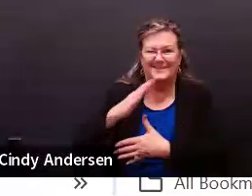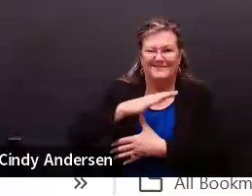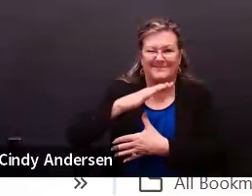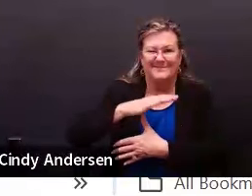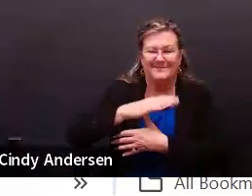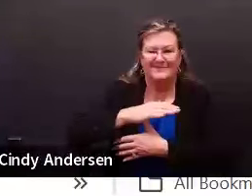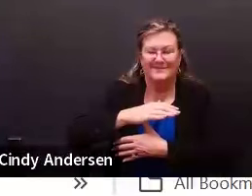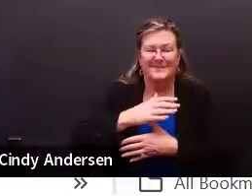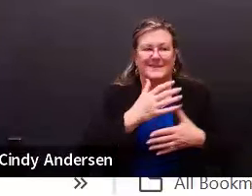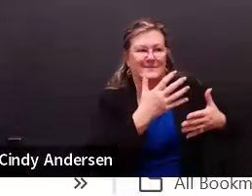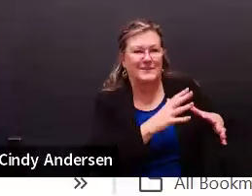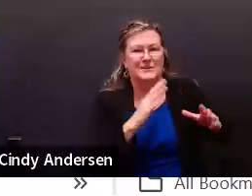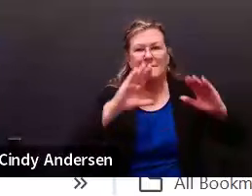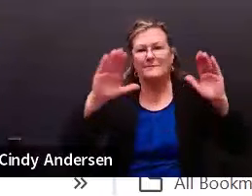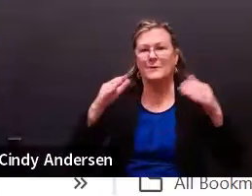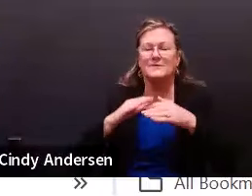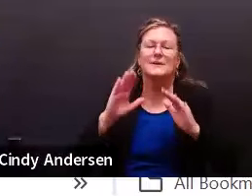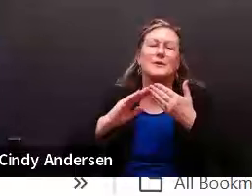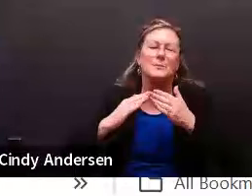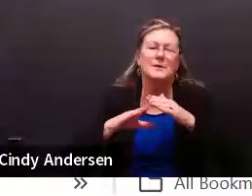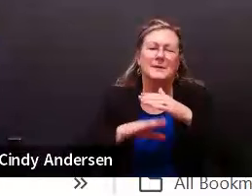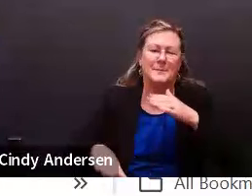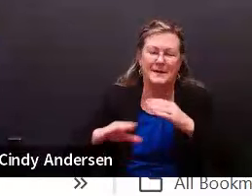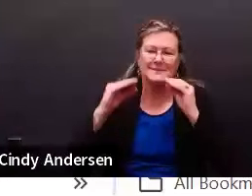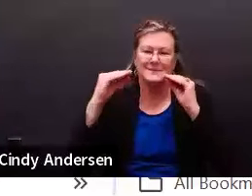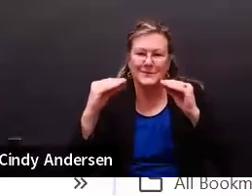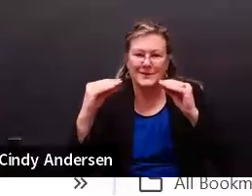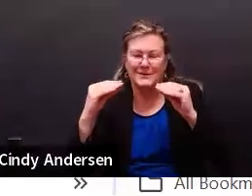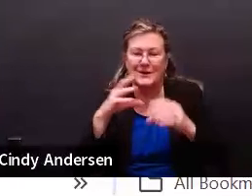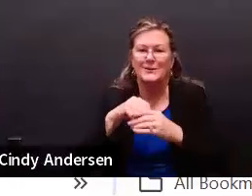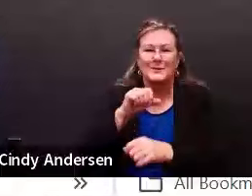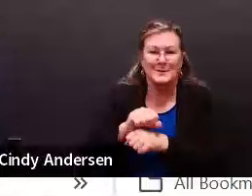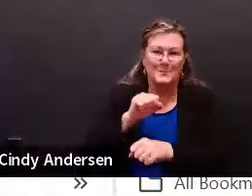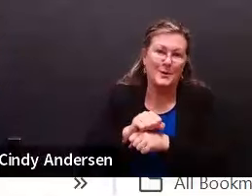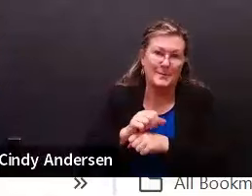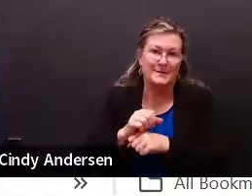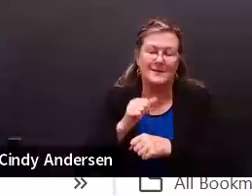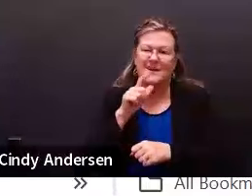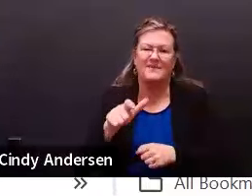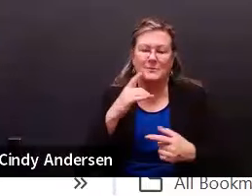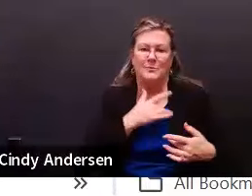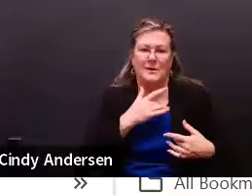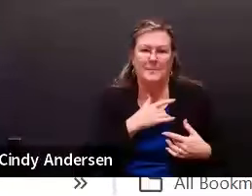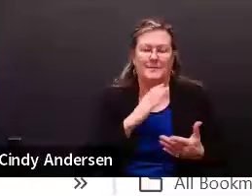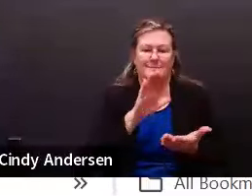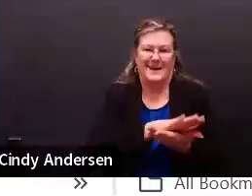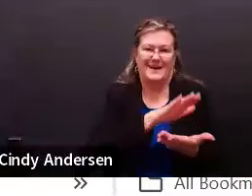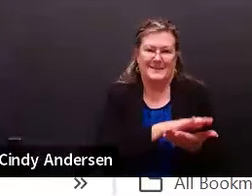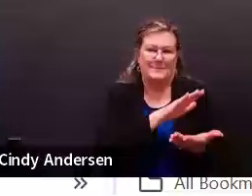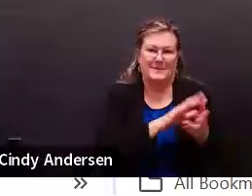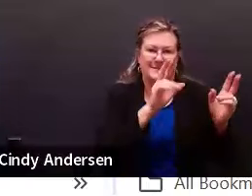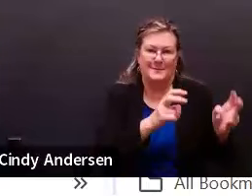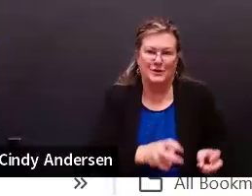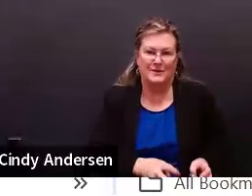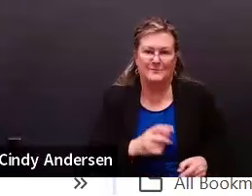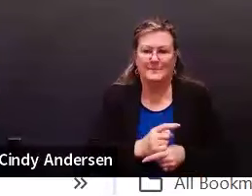focus on all of those community-based type of instruction, including employment in the community, and not have to worry so much about all the academic stuff, right? In